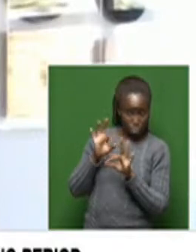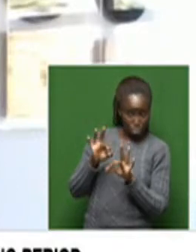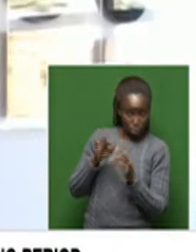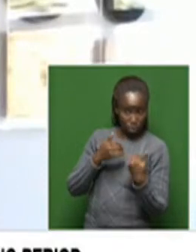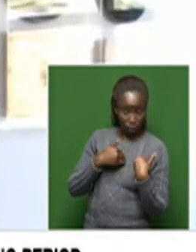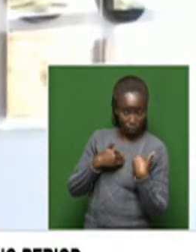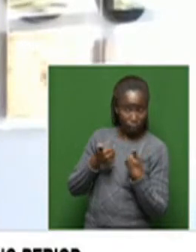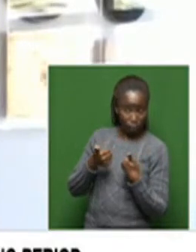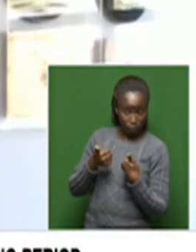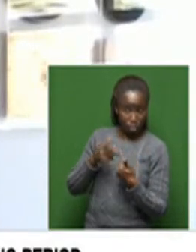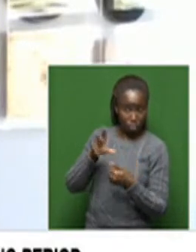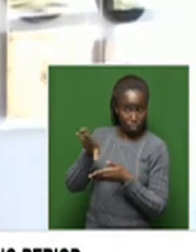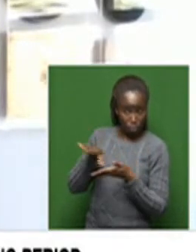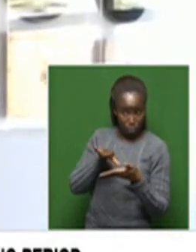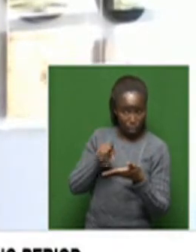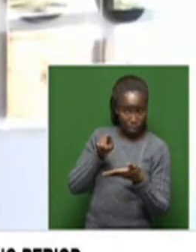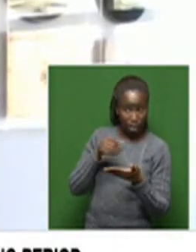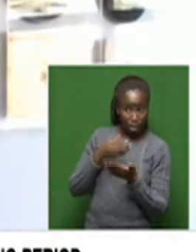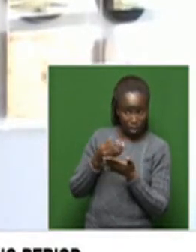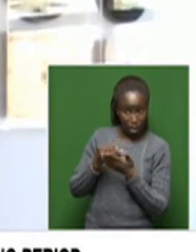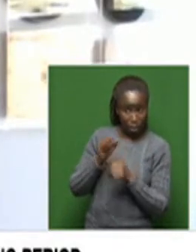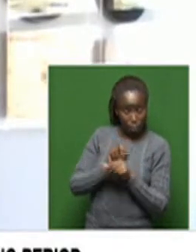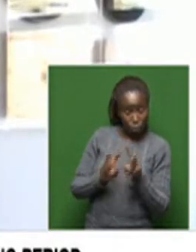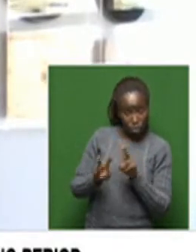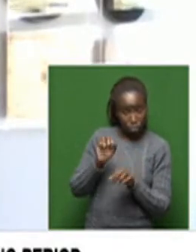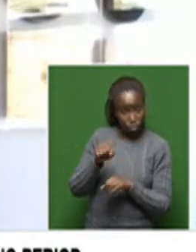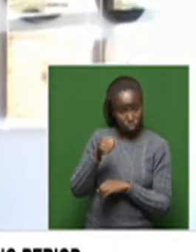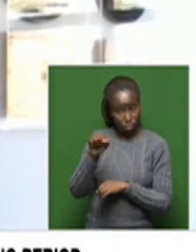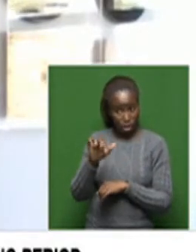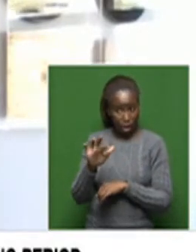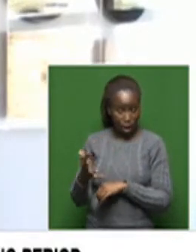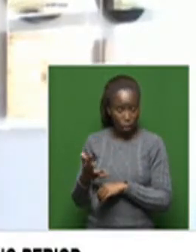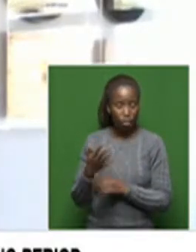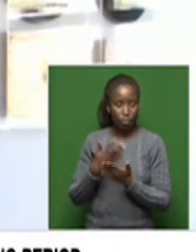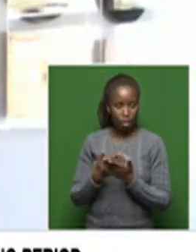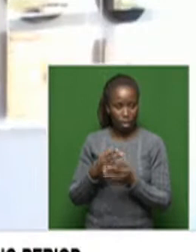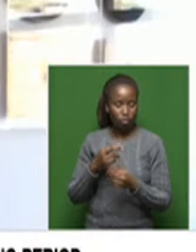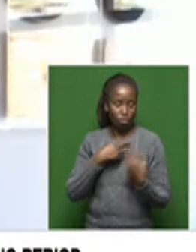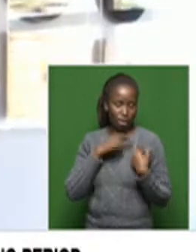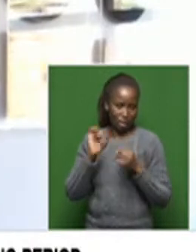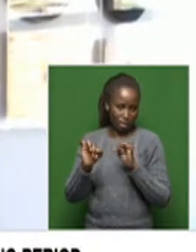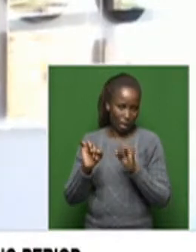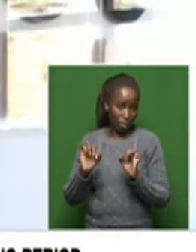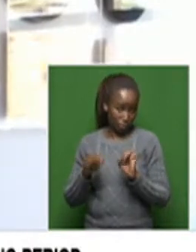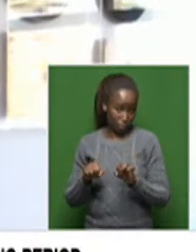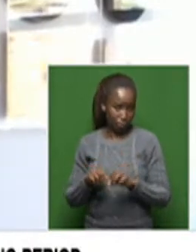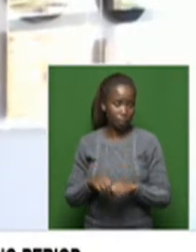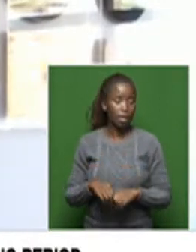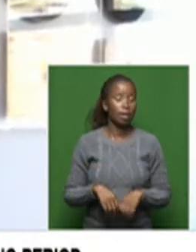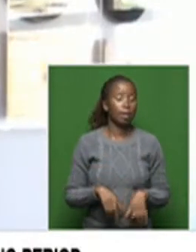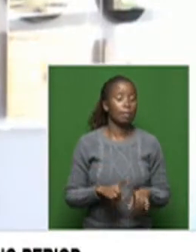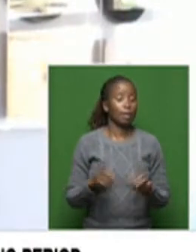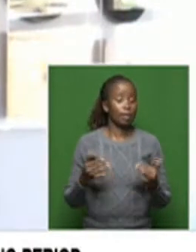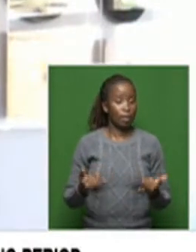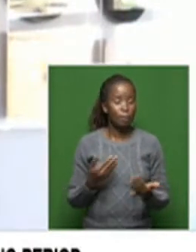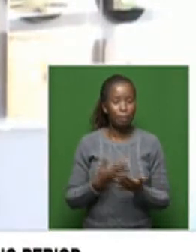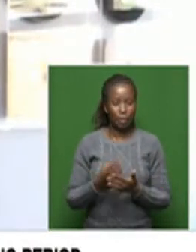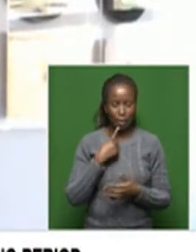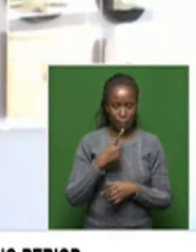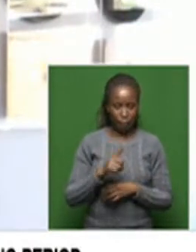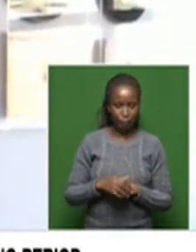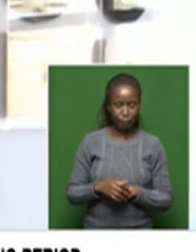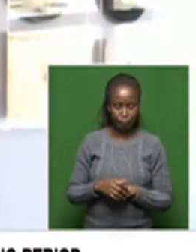can we monitor what happens when we roll this out? And does it independently? So what I can say is that in terms